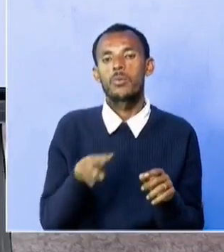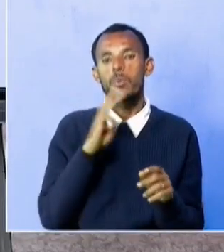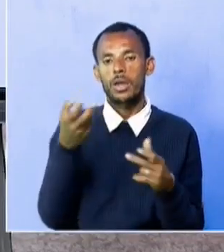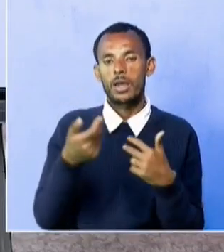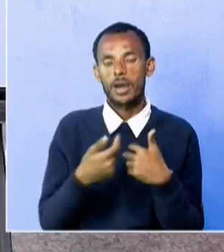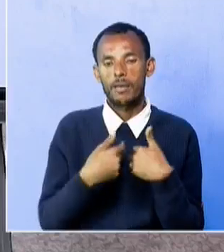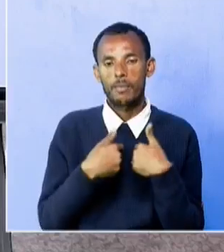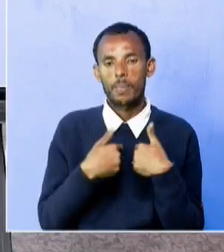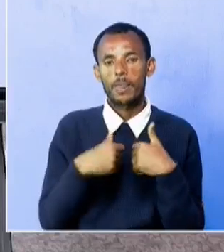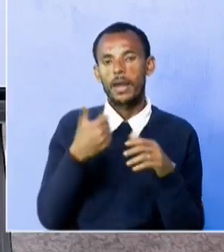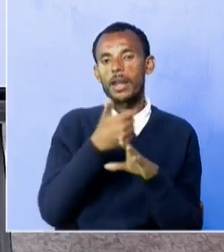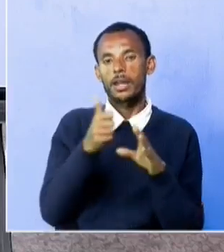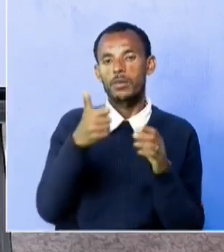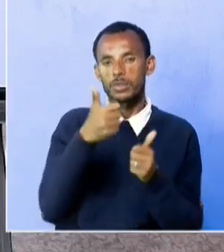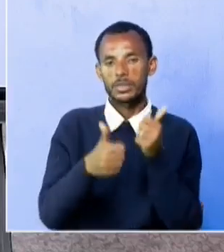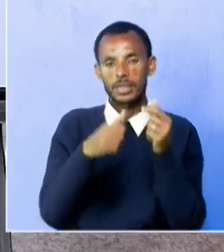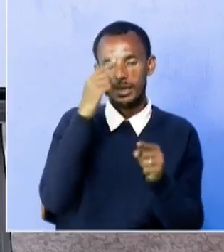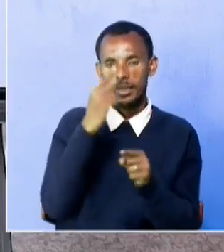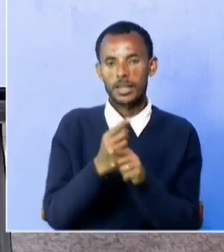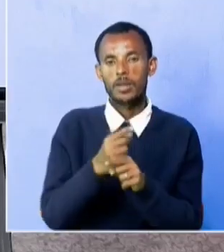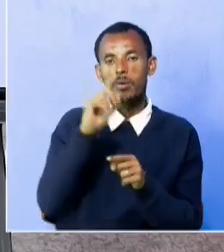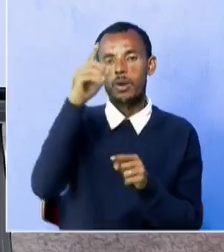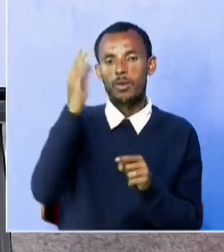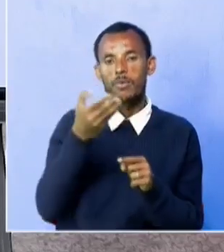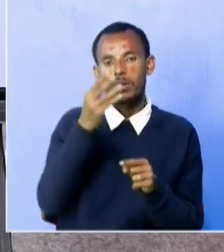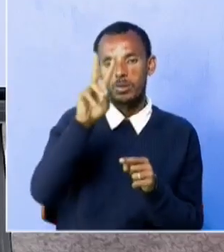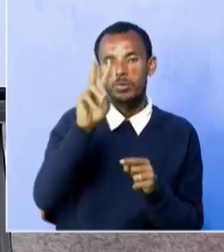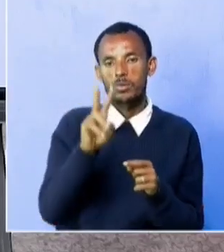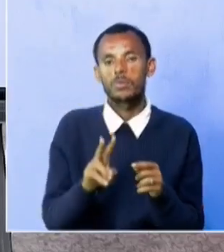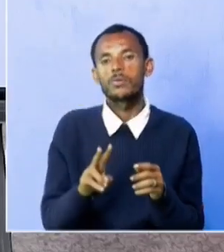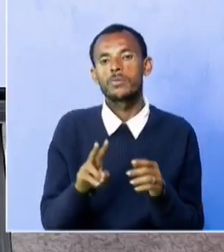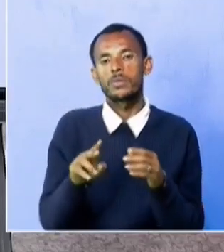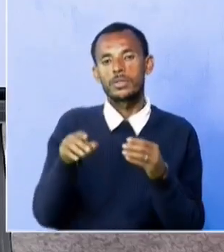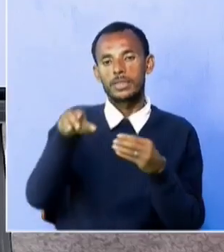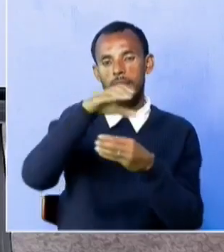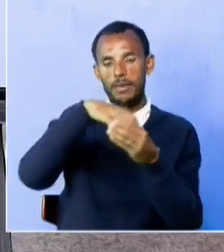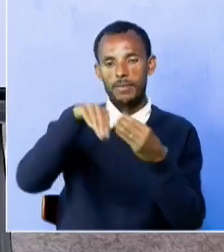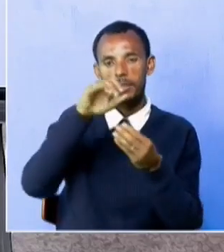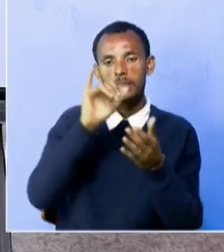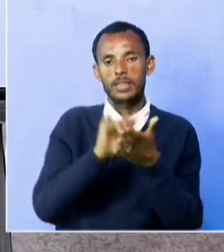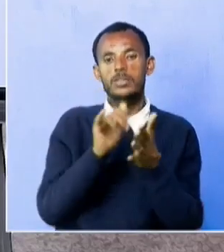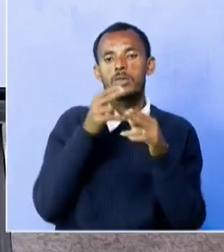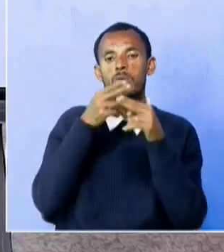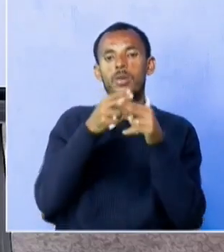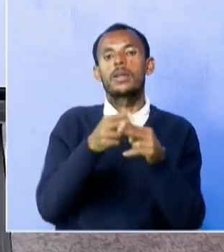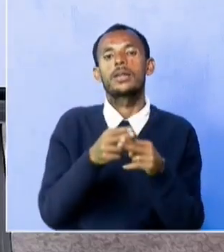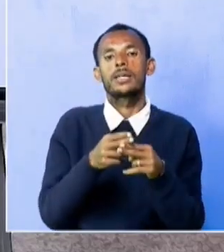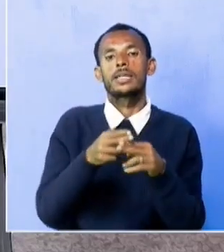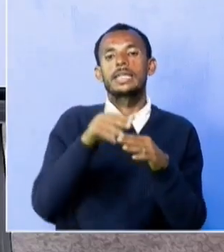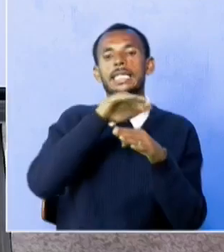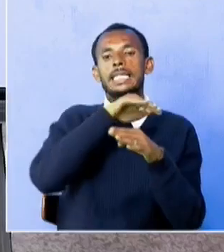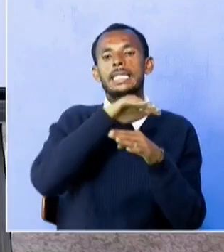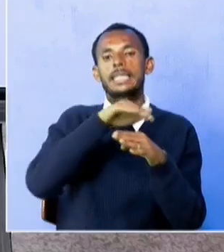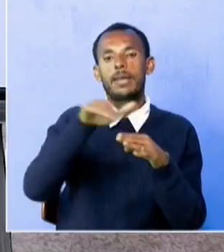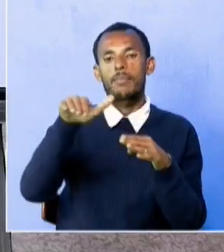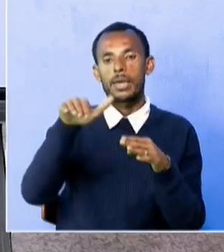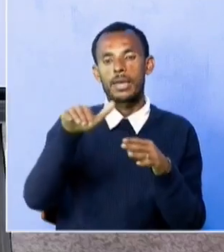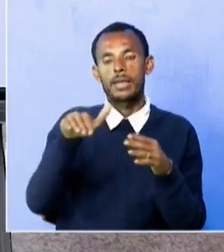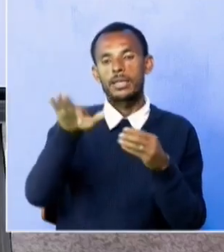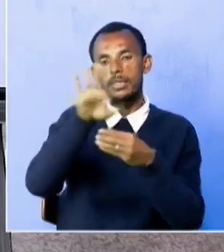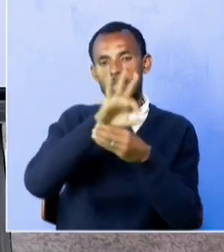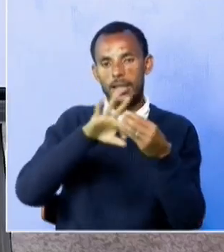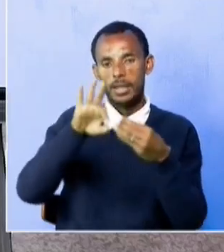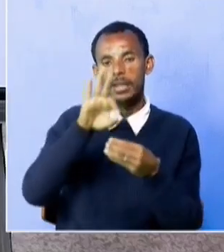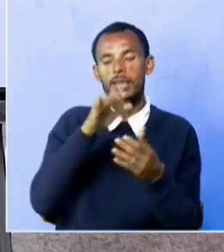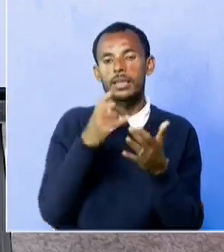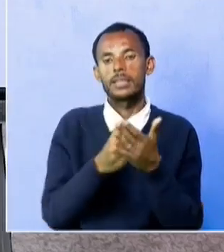have an arc which is exactly half of the circumference, that arc is called semicircle. It's not